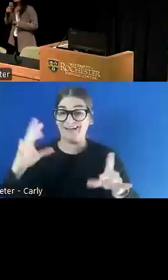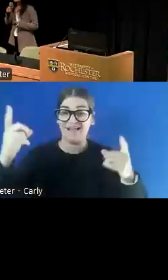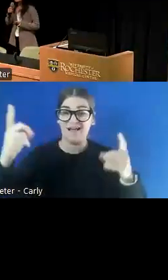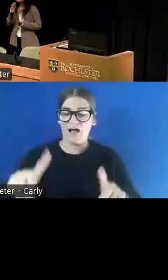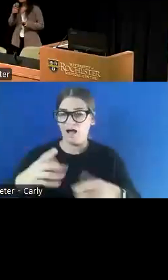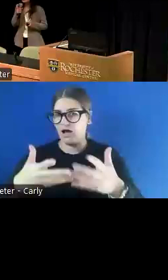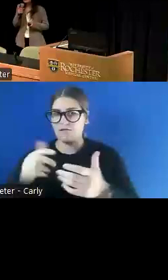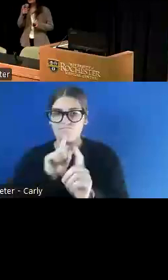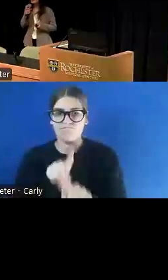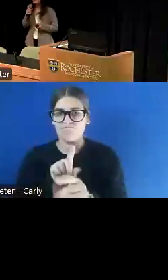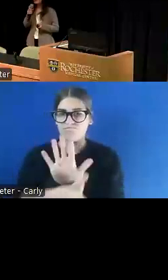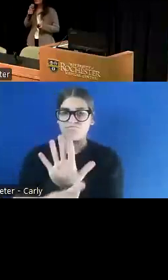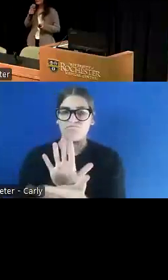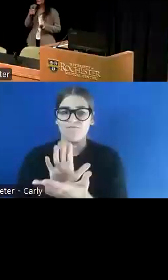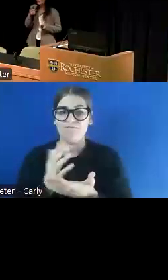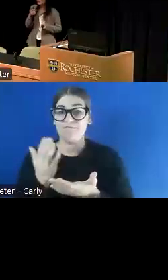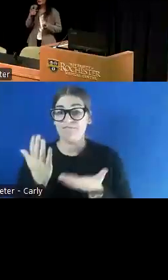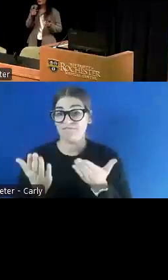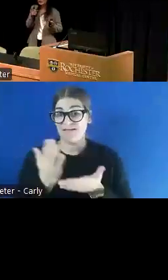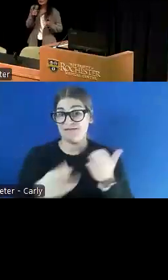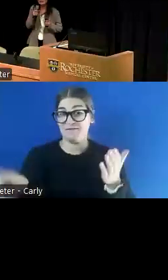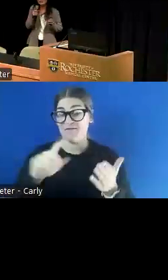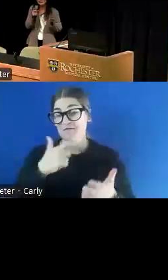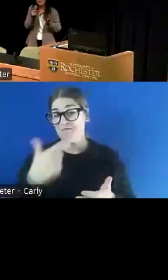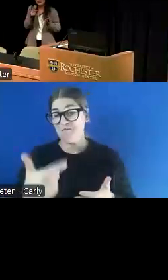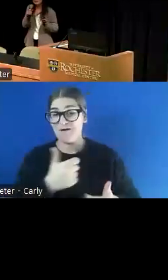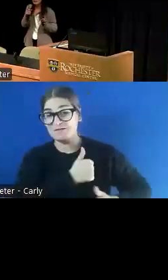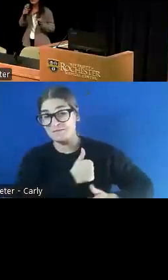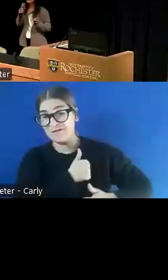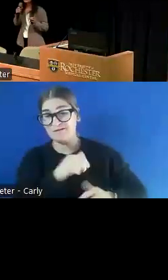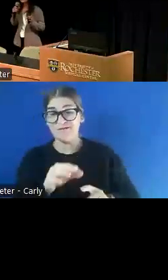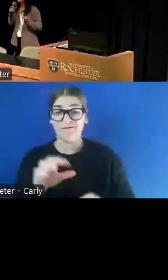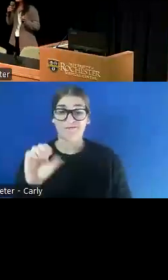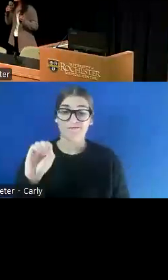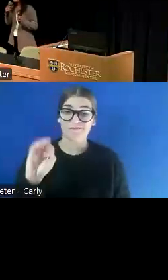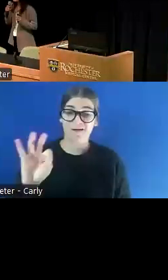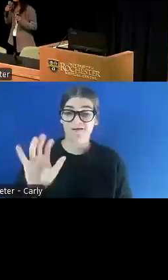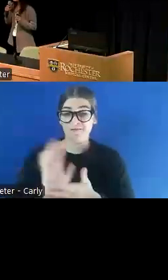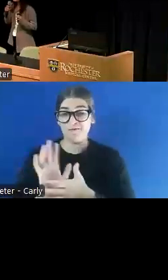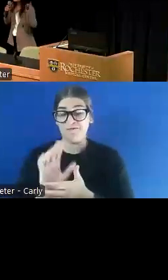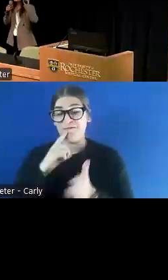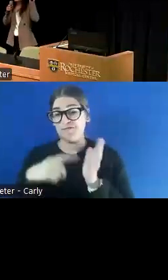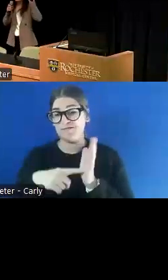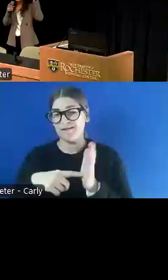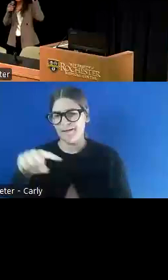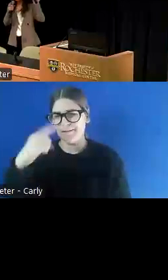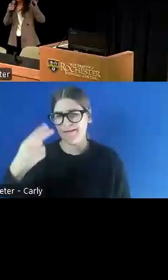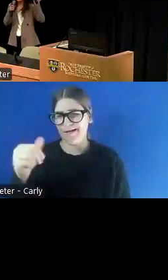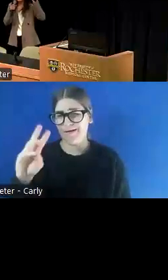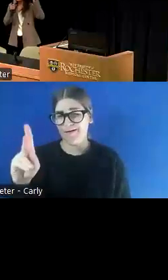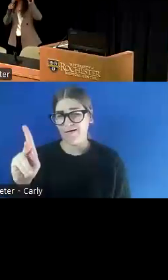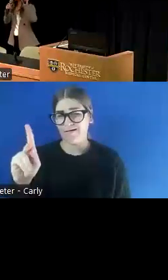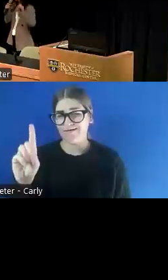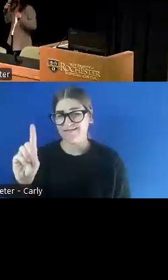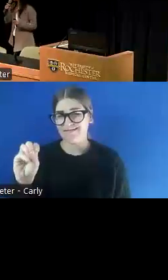And maybe some of you are into watching like military or special operation movies like Black Hawk Down. How many of you are into like